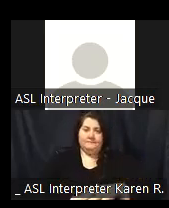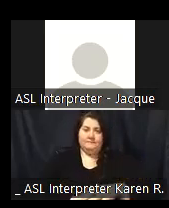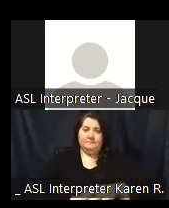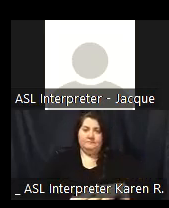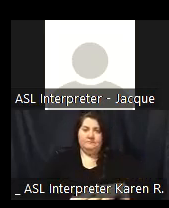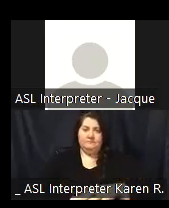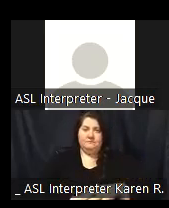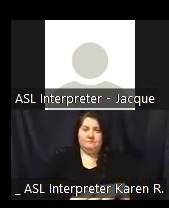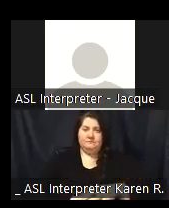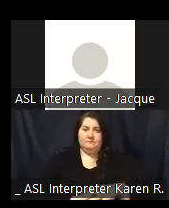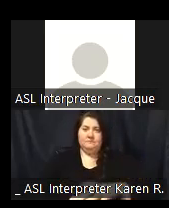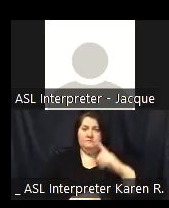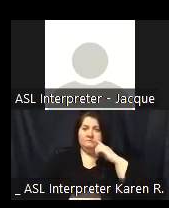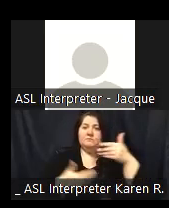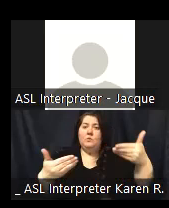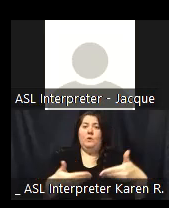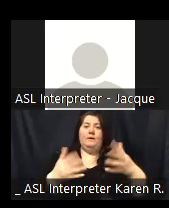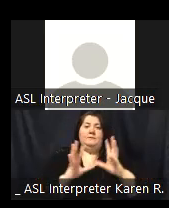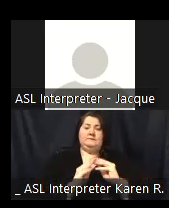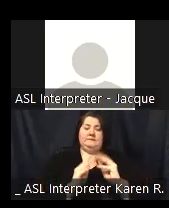for the welcome session.